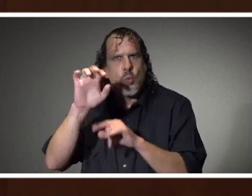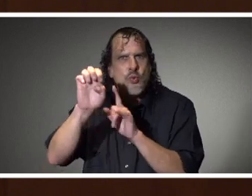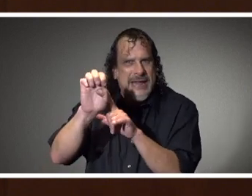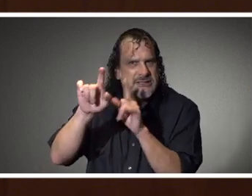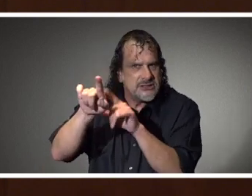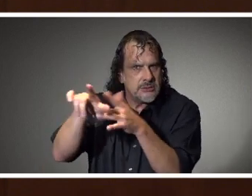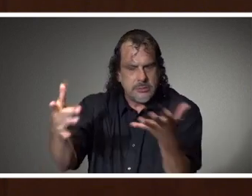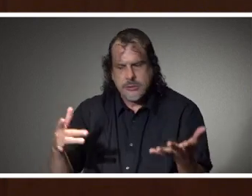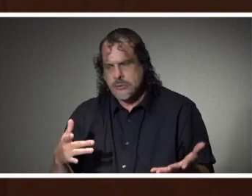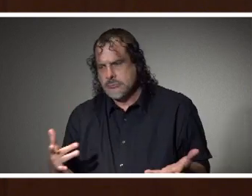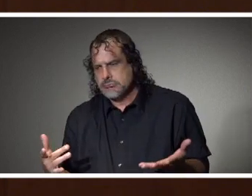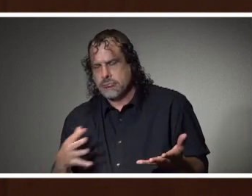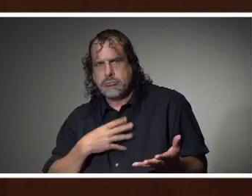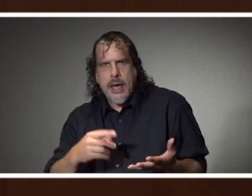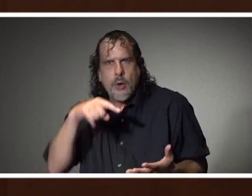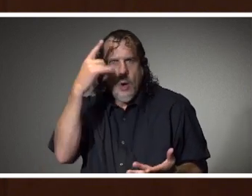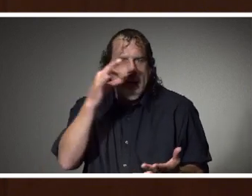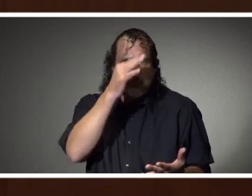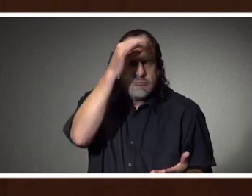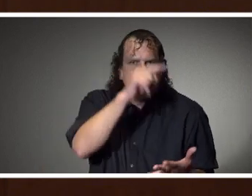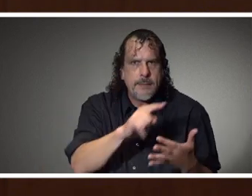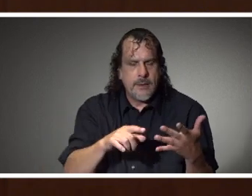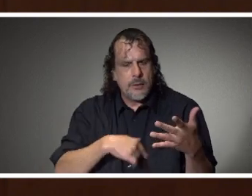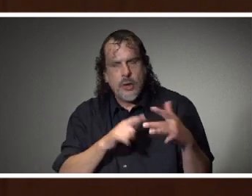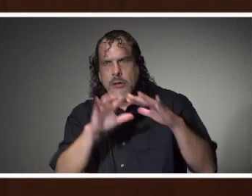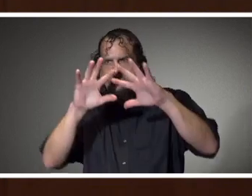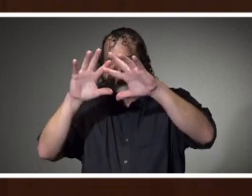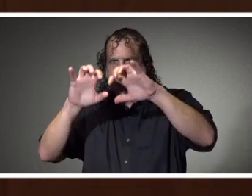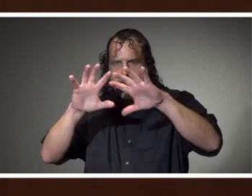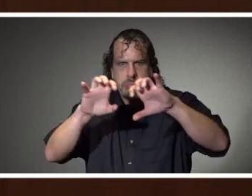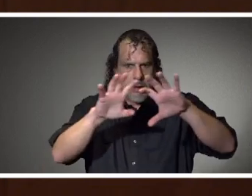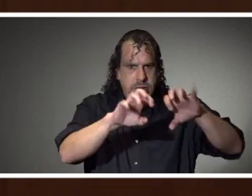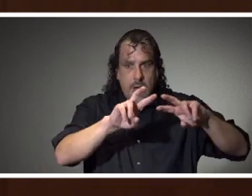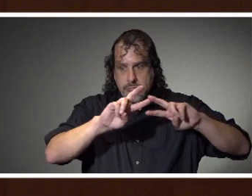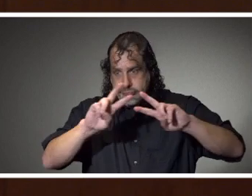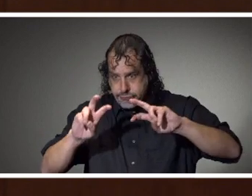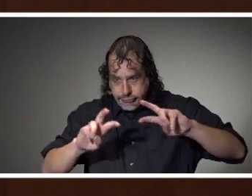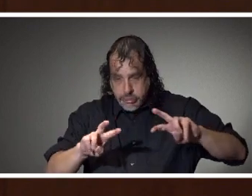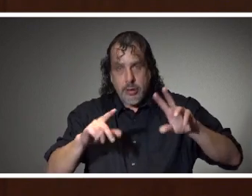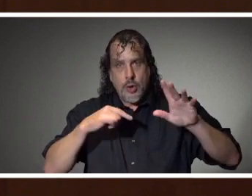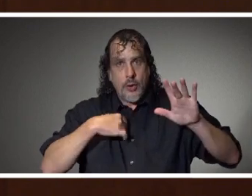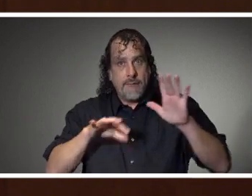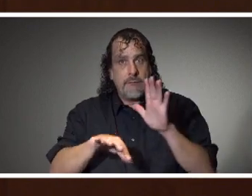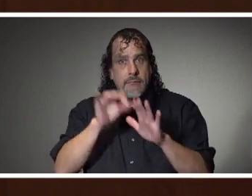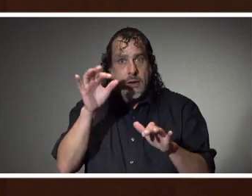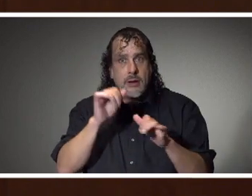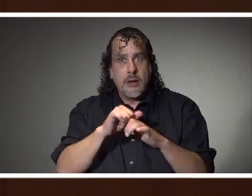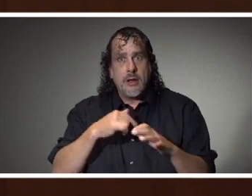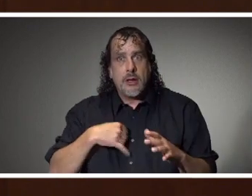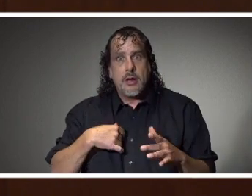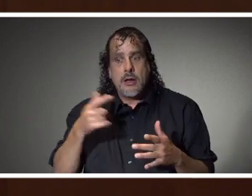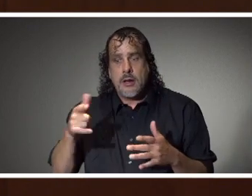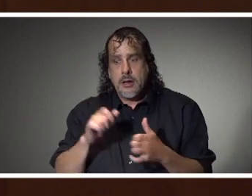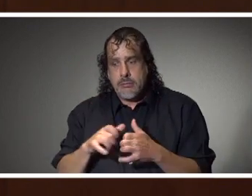we broke it down, we do find something that we discussed previously is the high rate of disease and mortality among